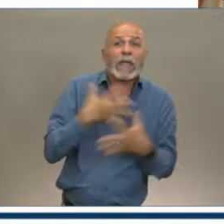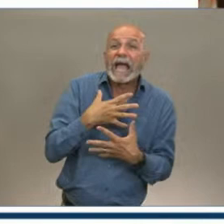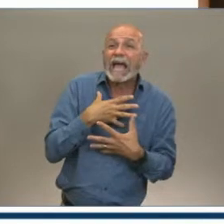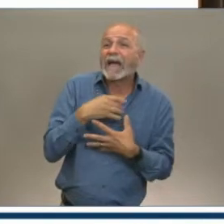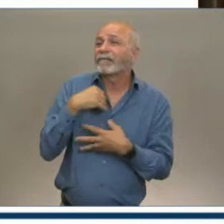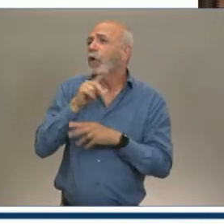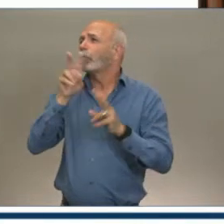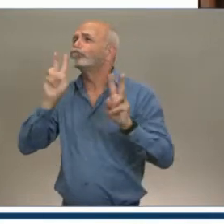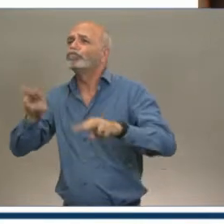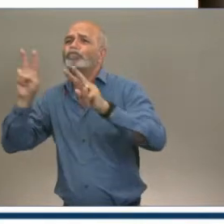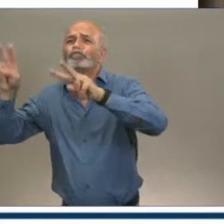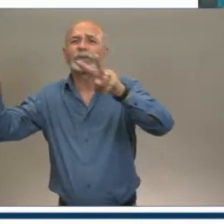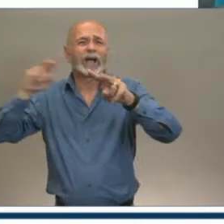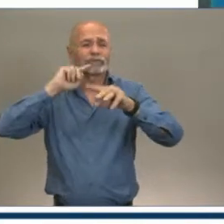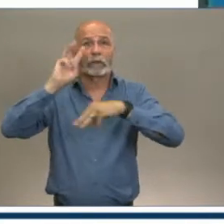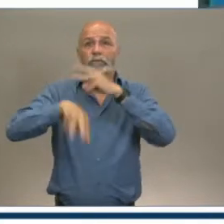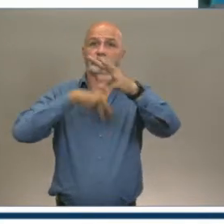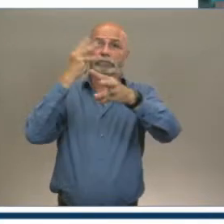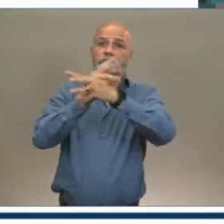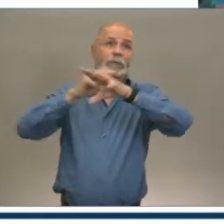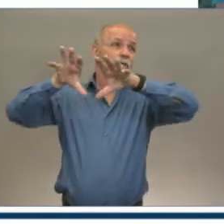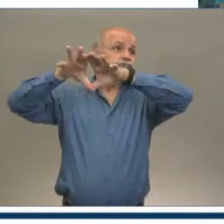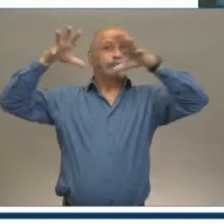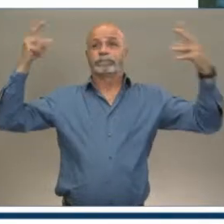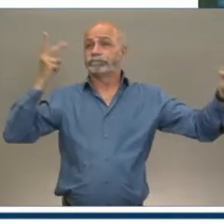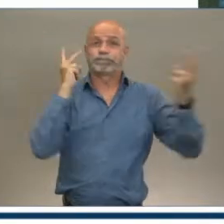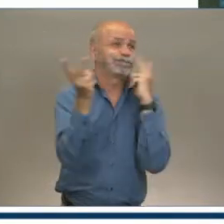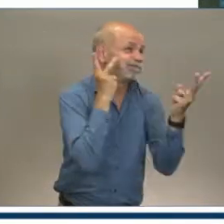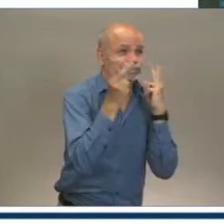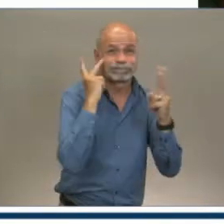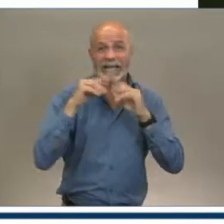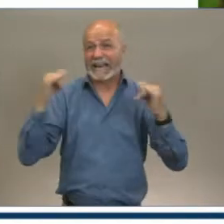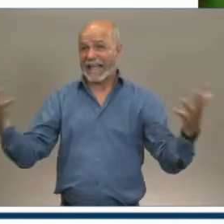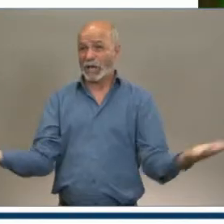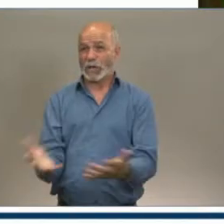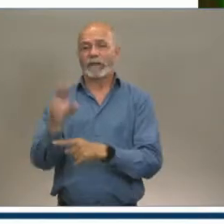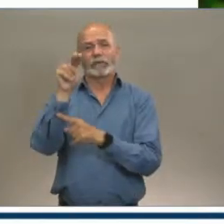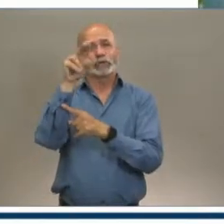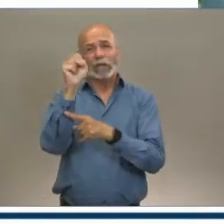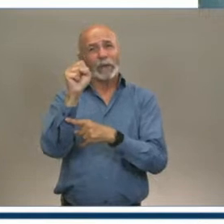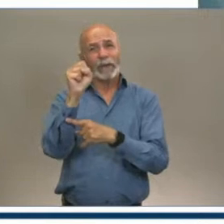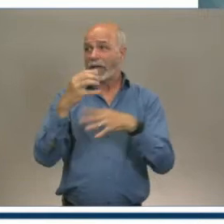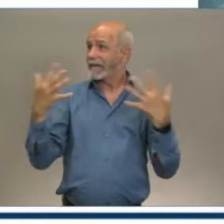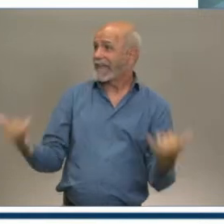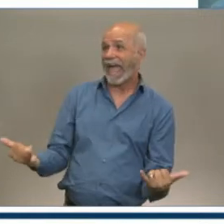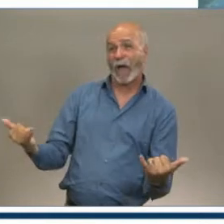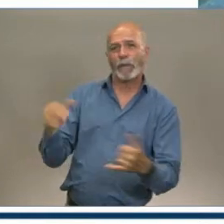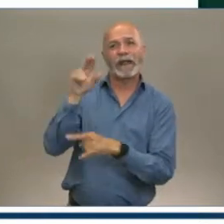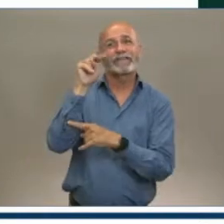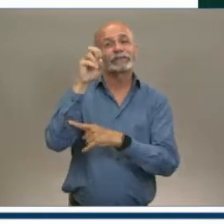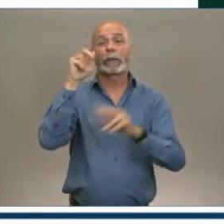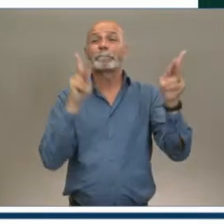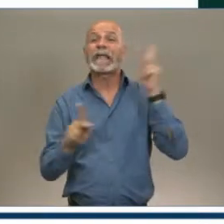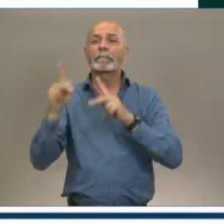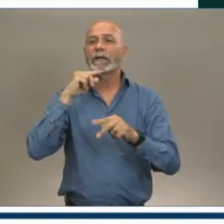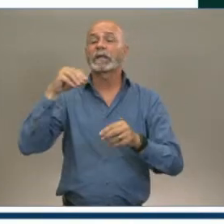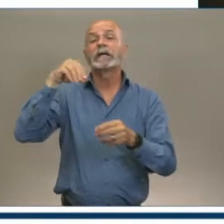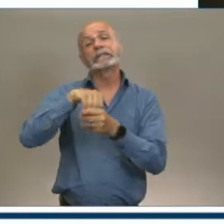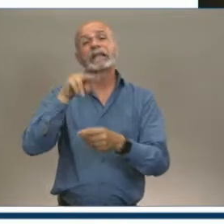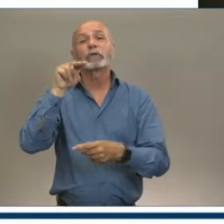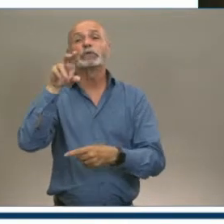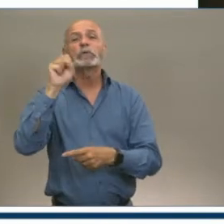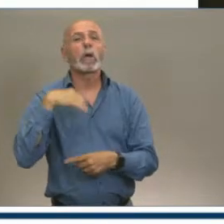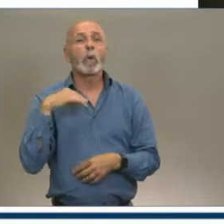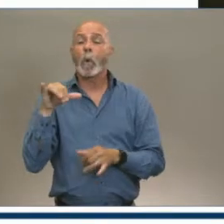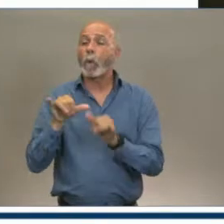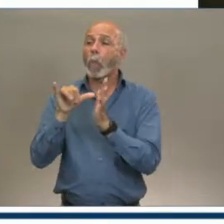whole world to be explored right here in Nova Scotia. Some people might call us homebodies. To that we